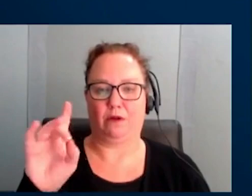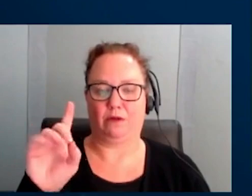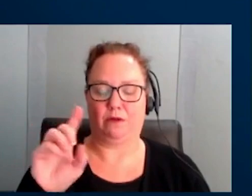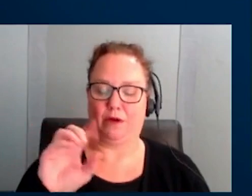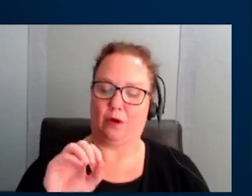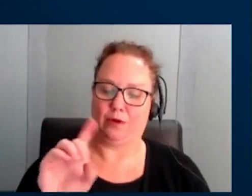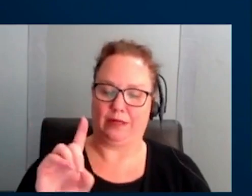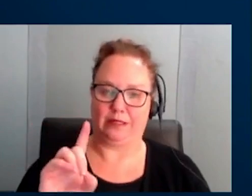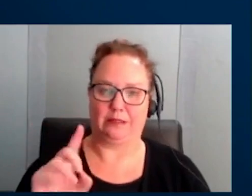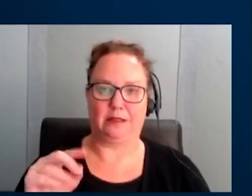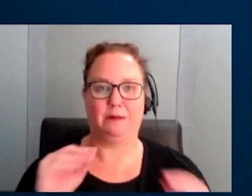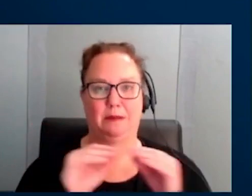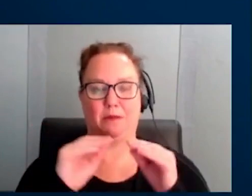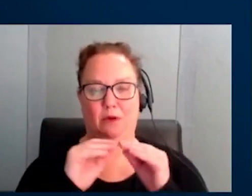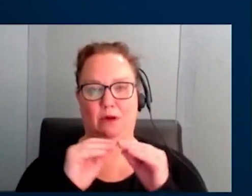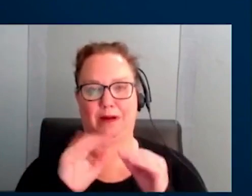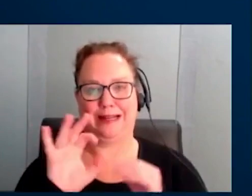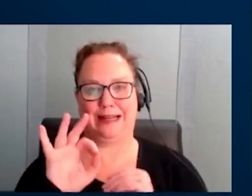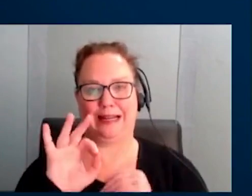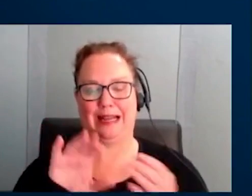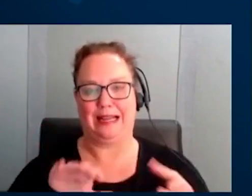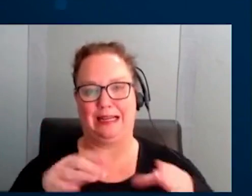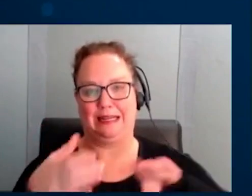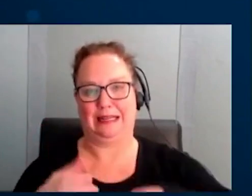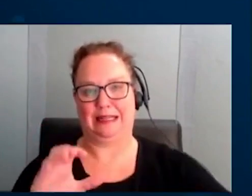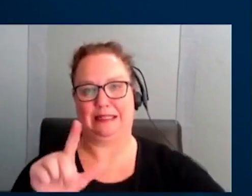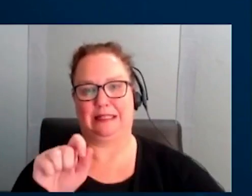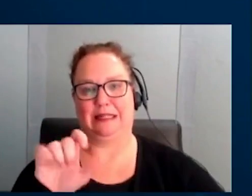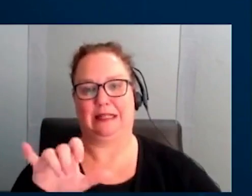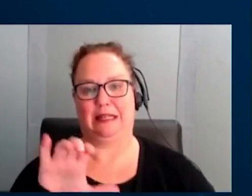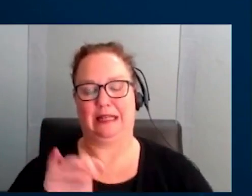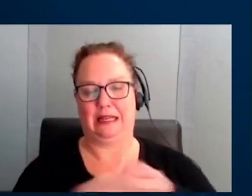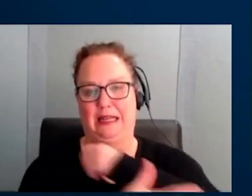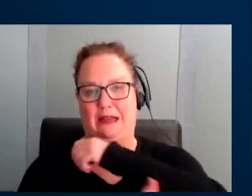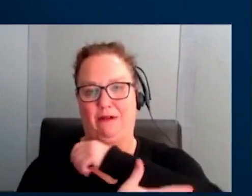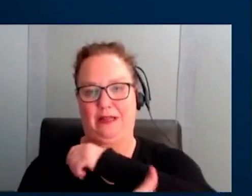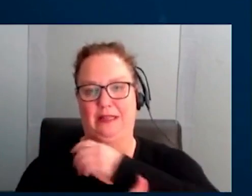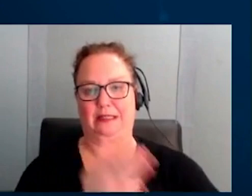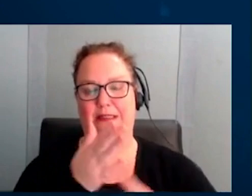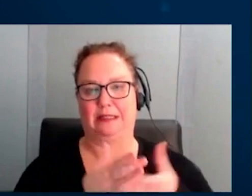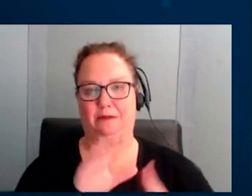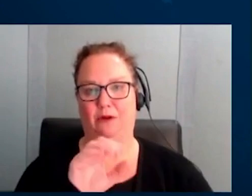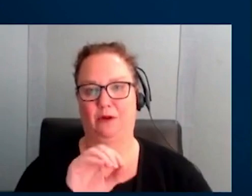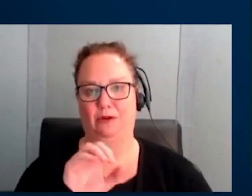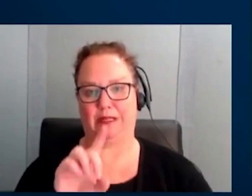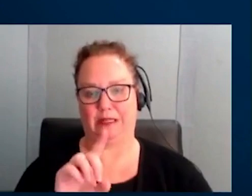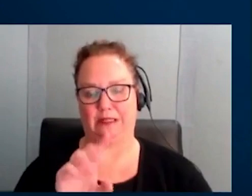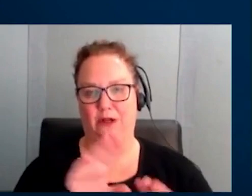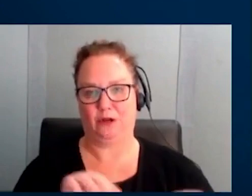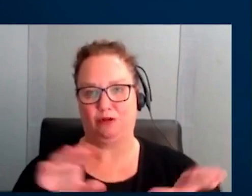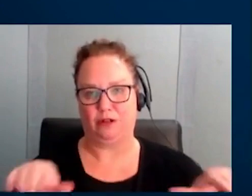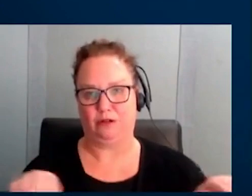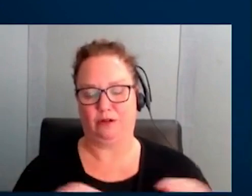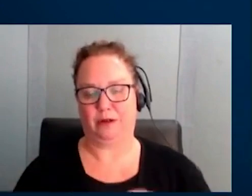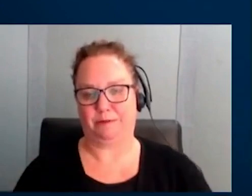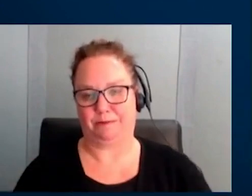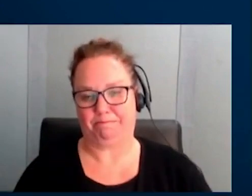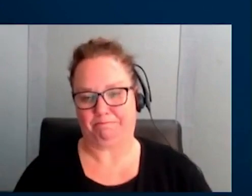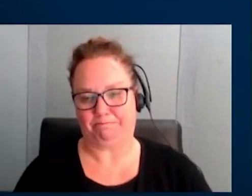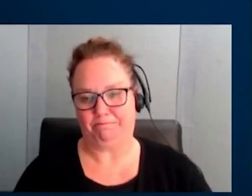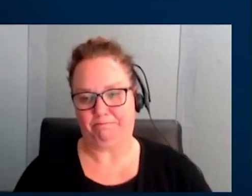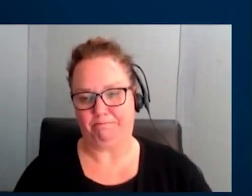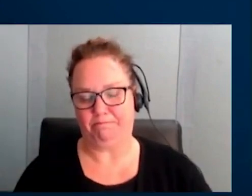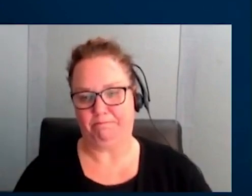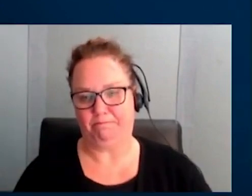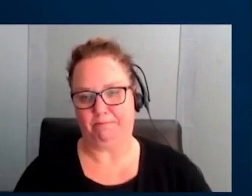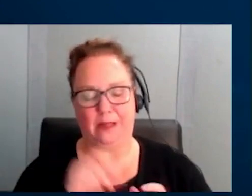more than that. There were 9 deaths in Clay County. You say some of those overdoses involved children. I just want to hear a little bit of the